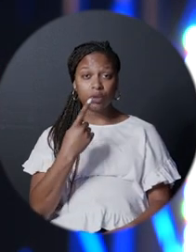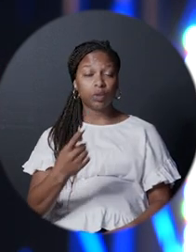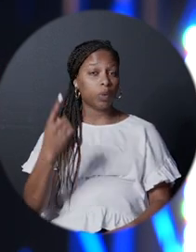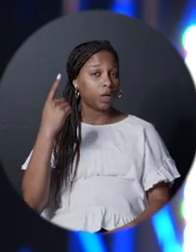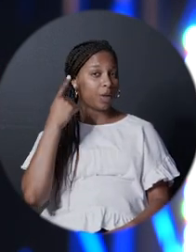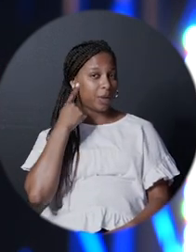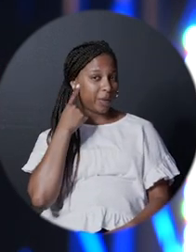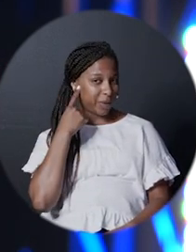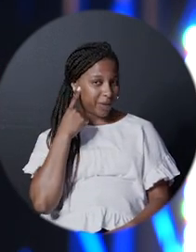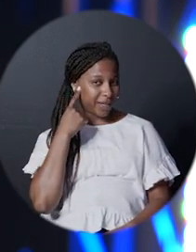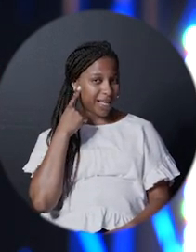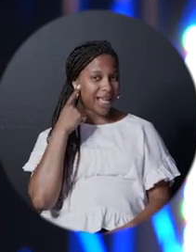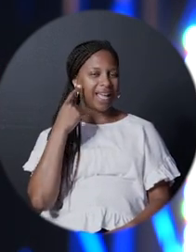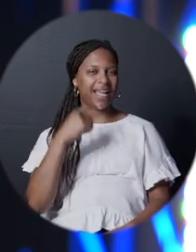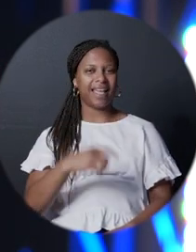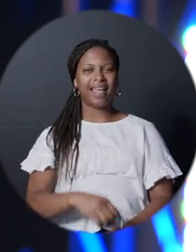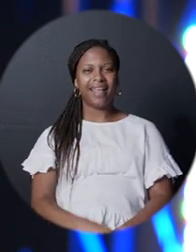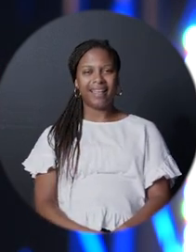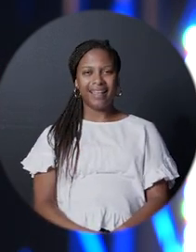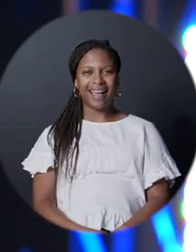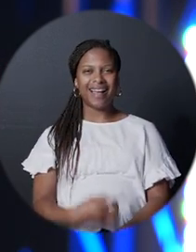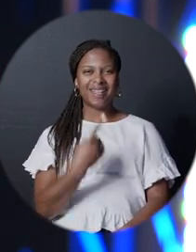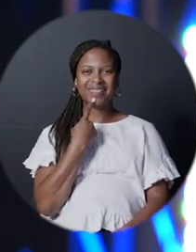I'm not telling you what I heard.